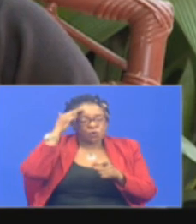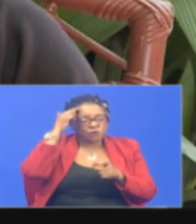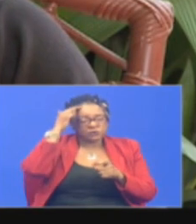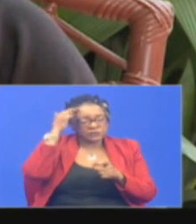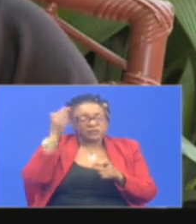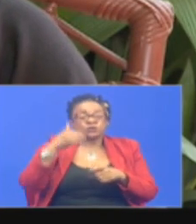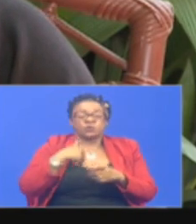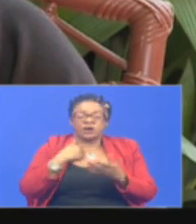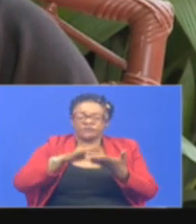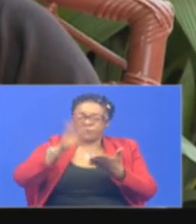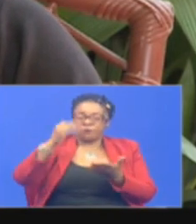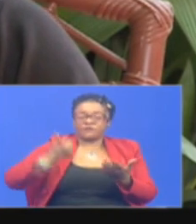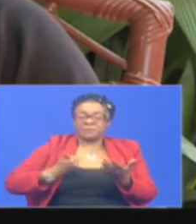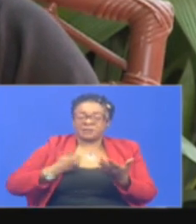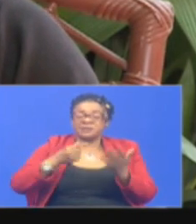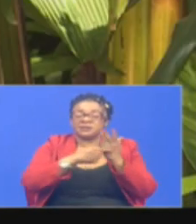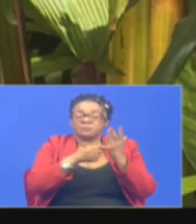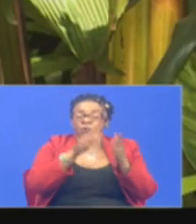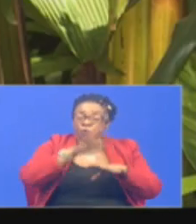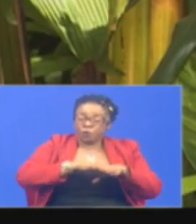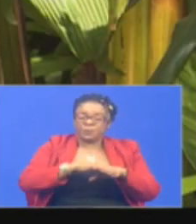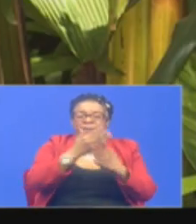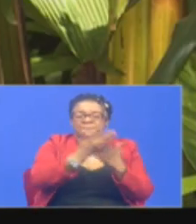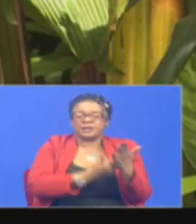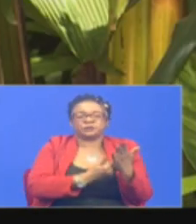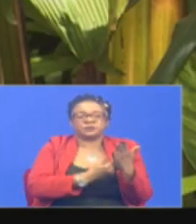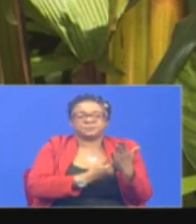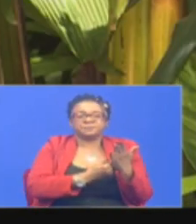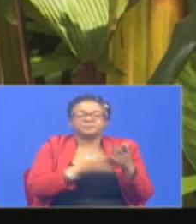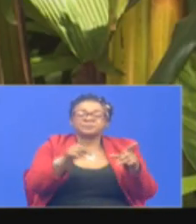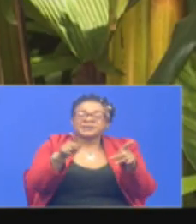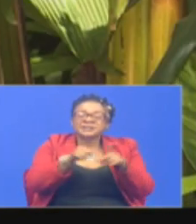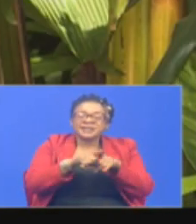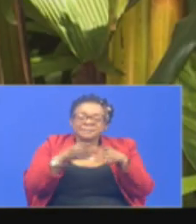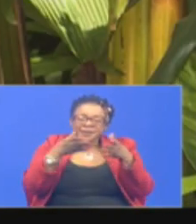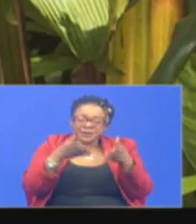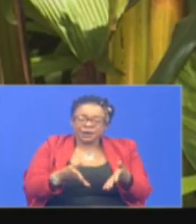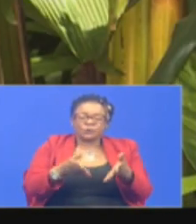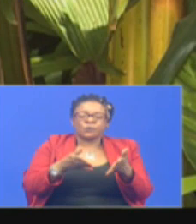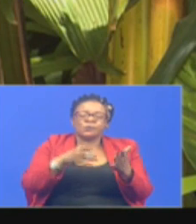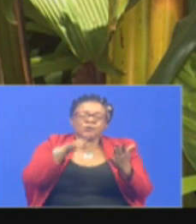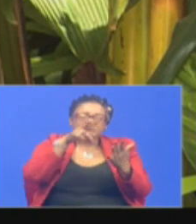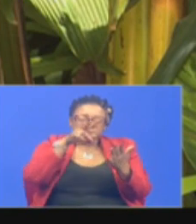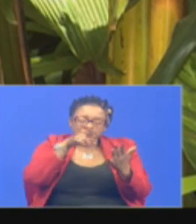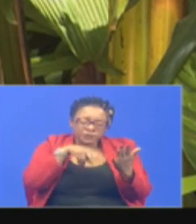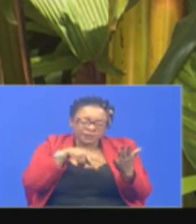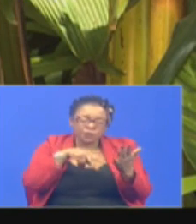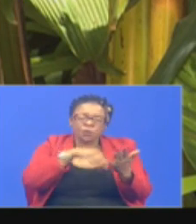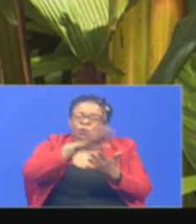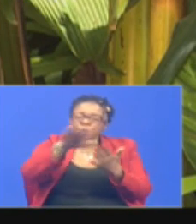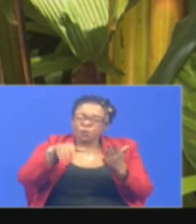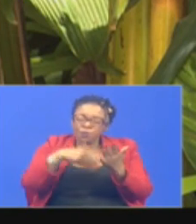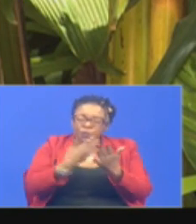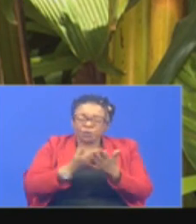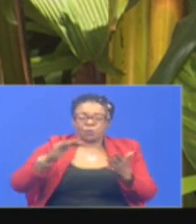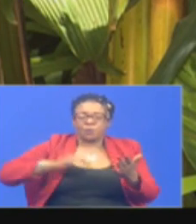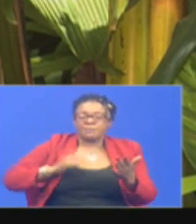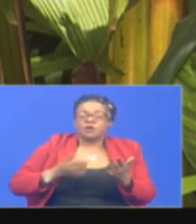more female names on the ballot? Even right now, if you look at all the women who have been elected thus far